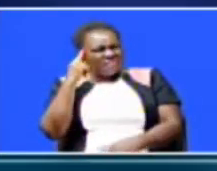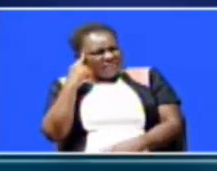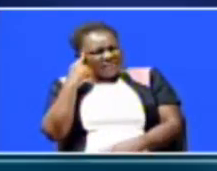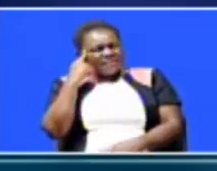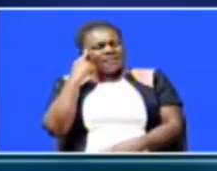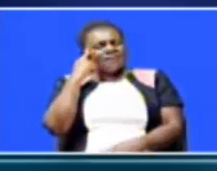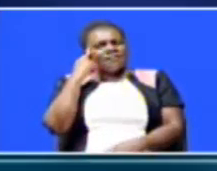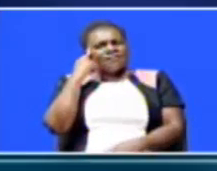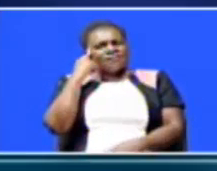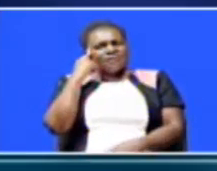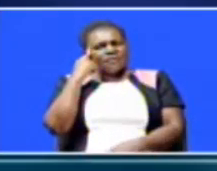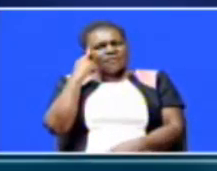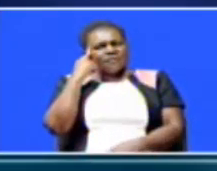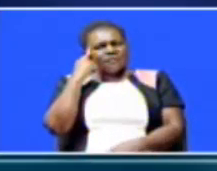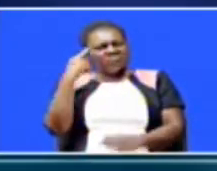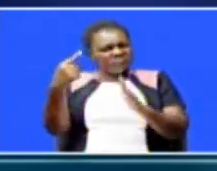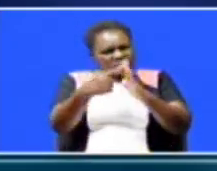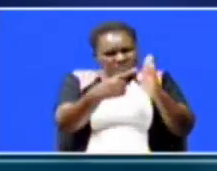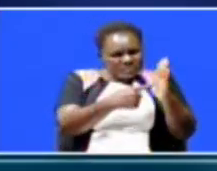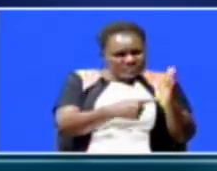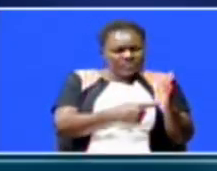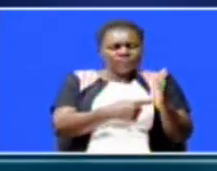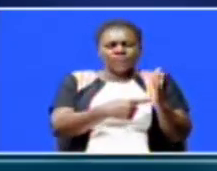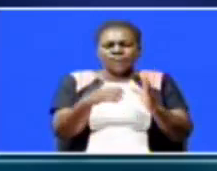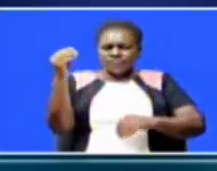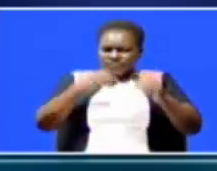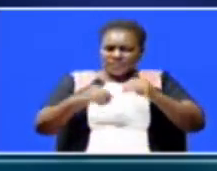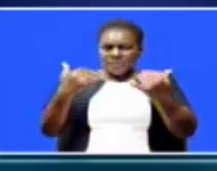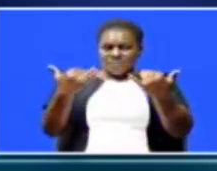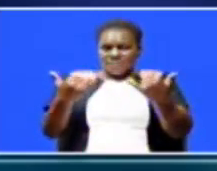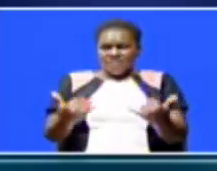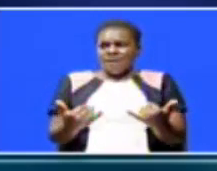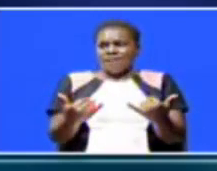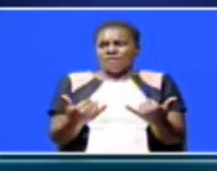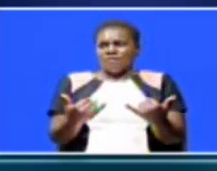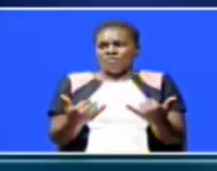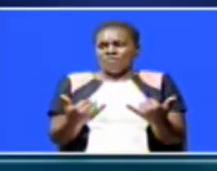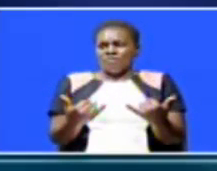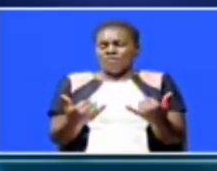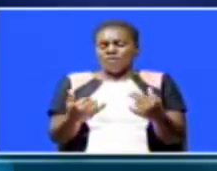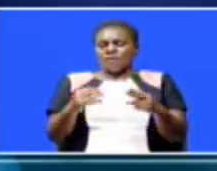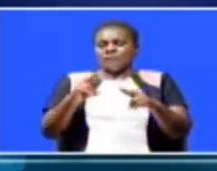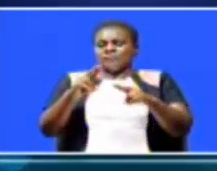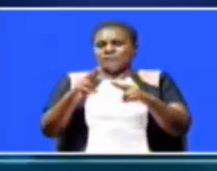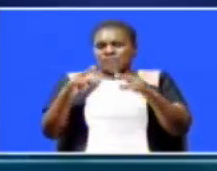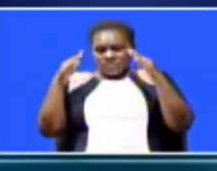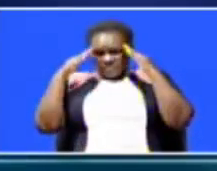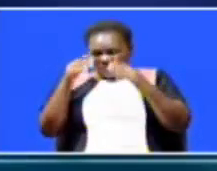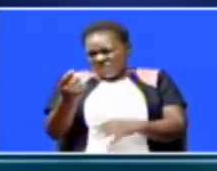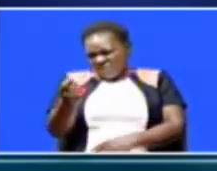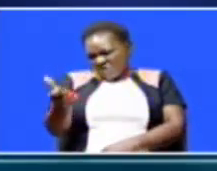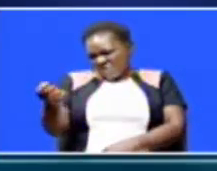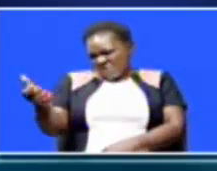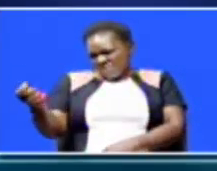thinking and so on. But now we have zeroed it down to only